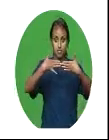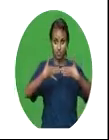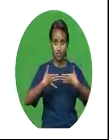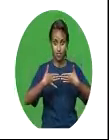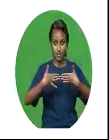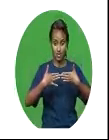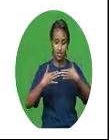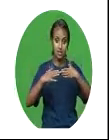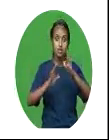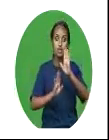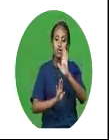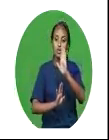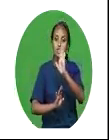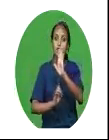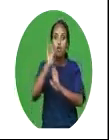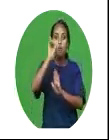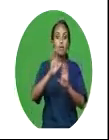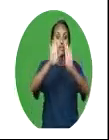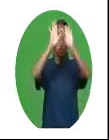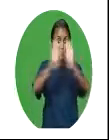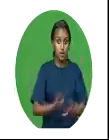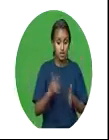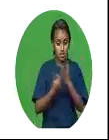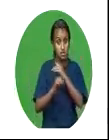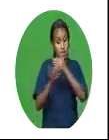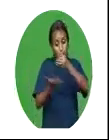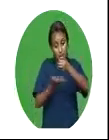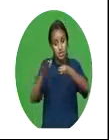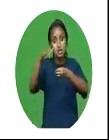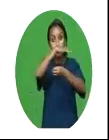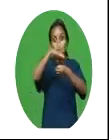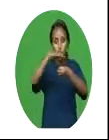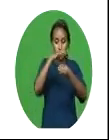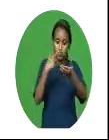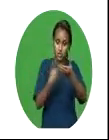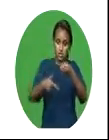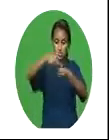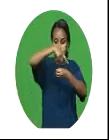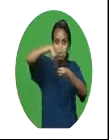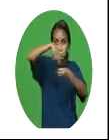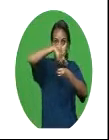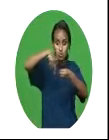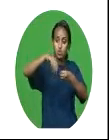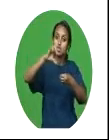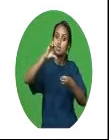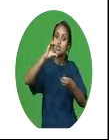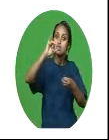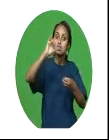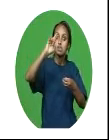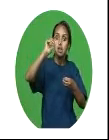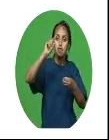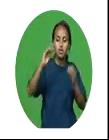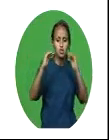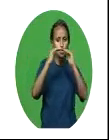flat on the development plane. The base and top of the cylinder are circles with a circumference equal to